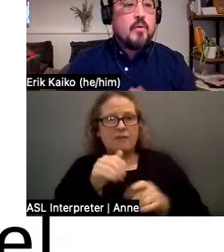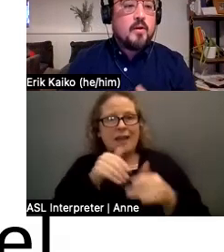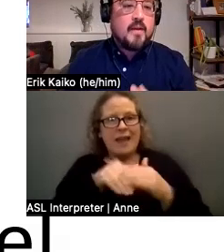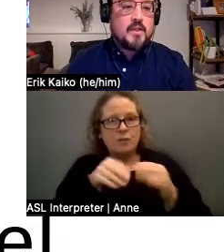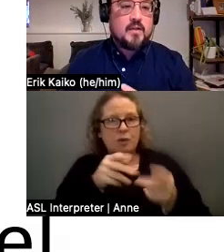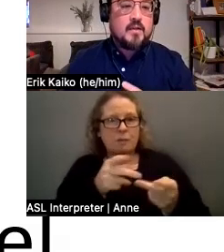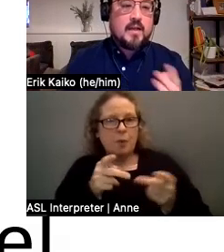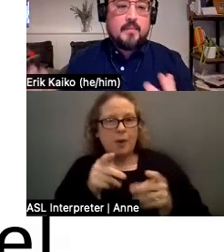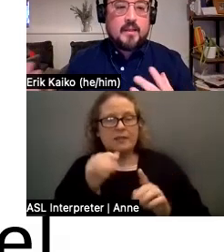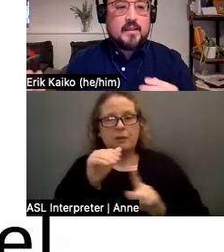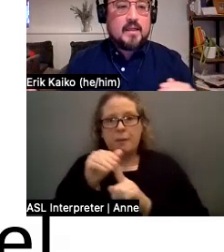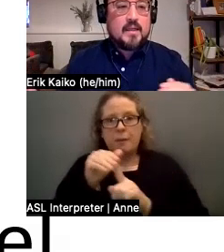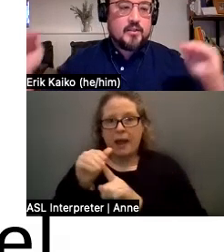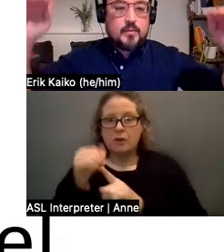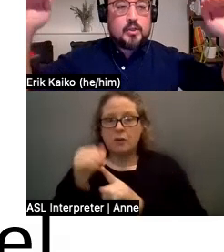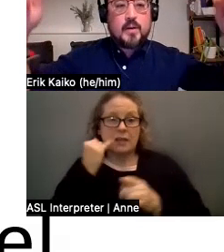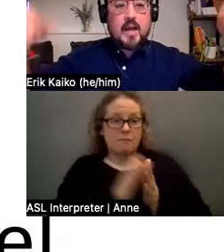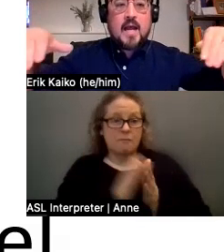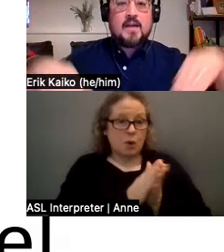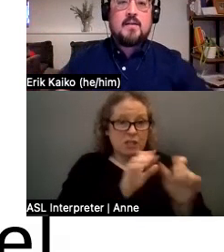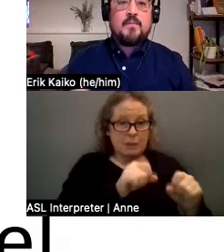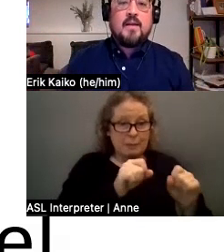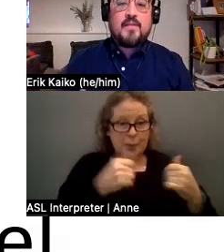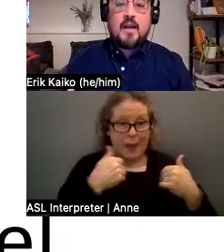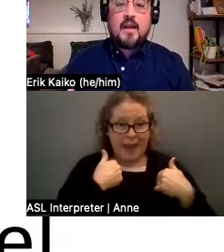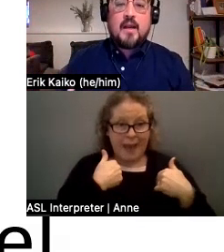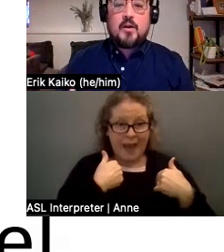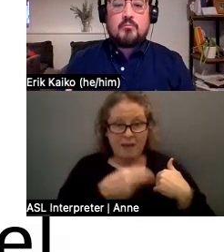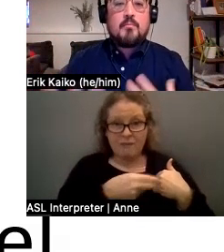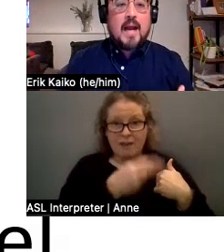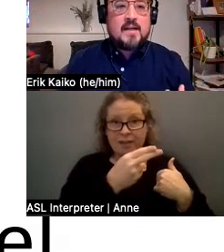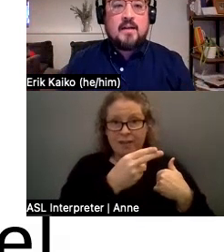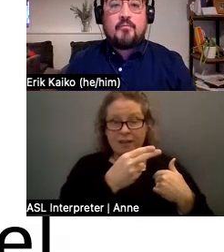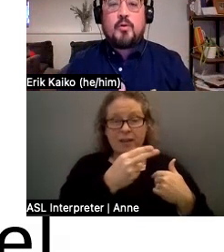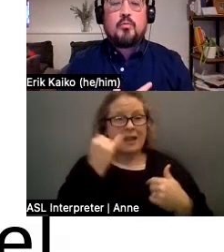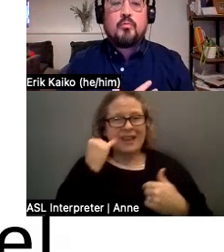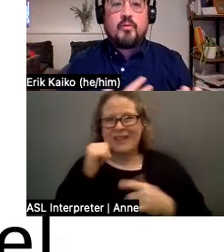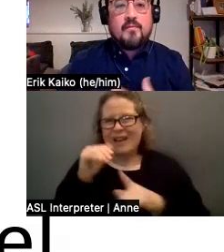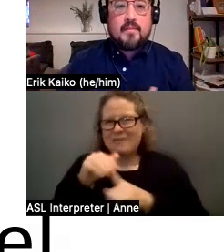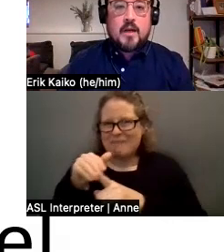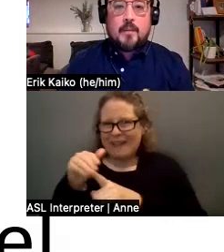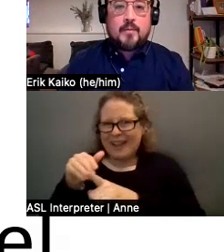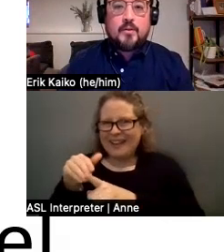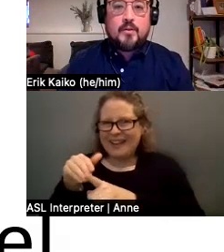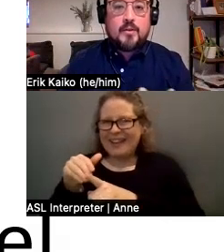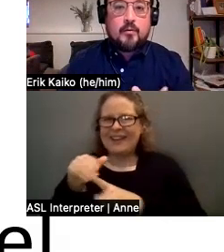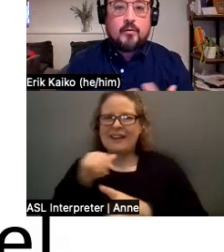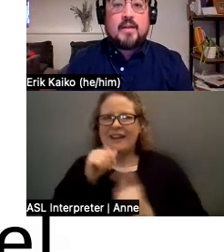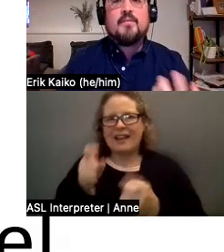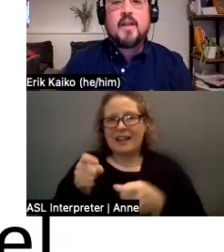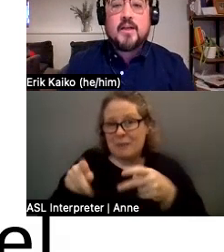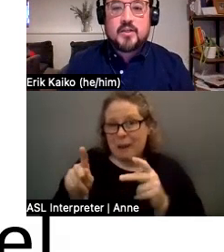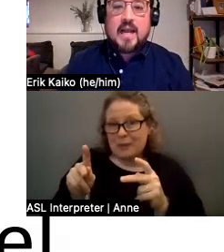even if the motivation and ability is super, super high, if they're not reminded, if we don't give them the opportunity